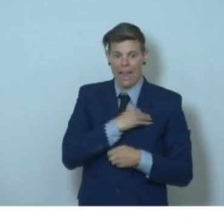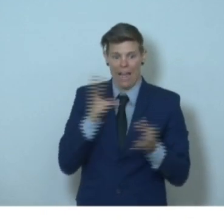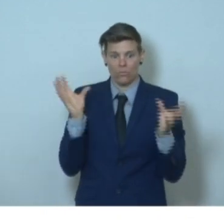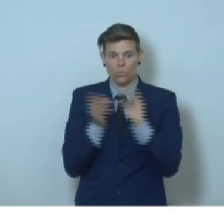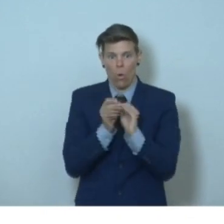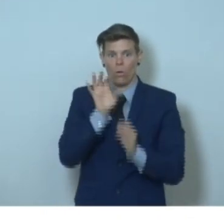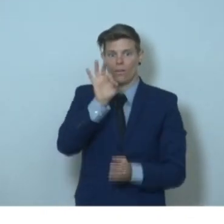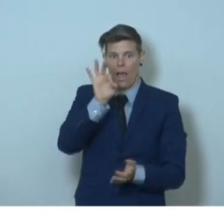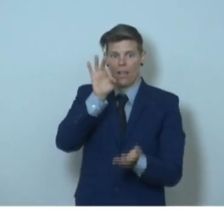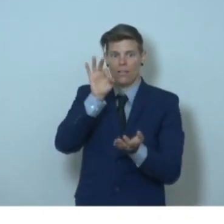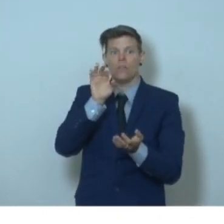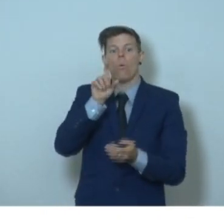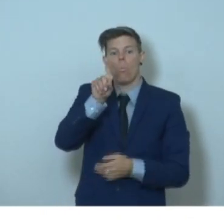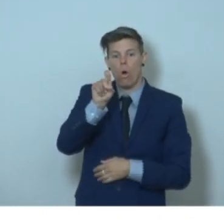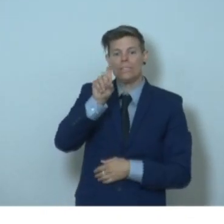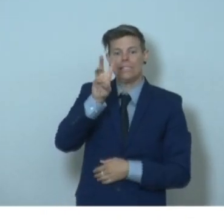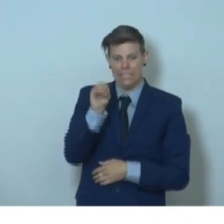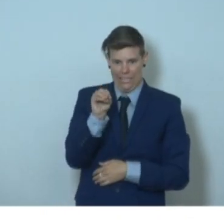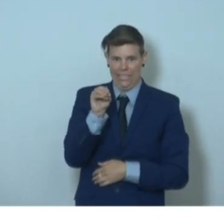last week alone we tested